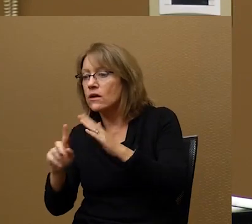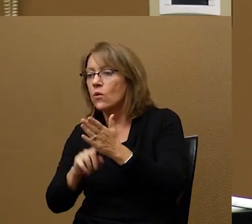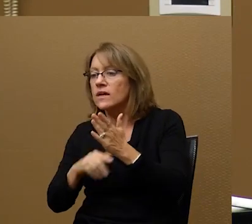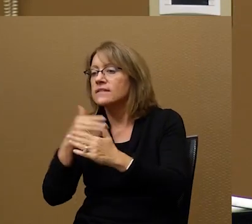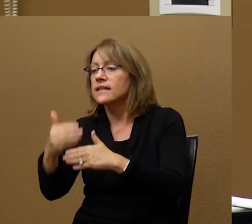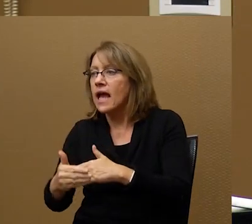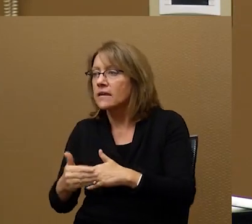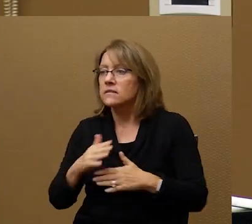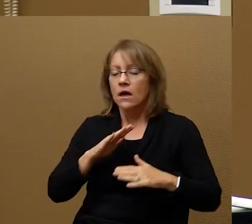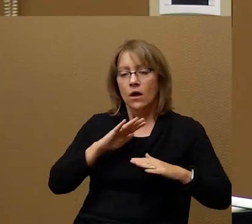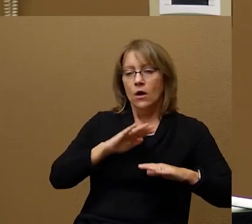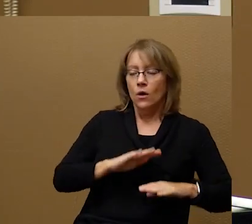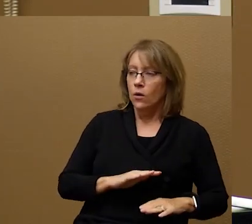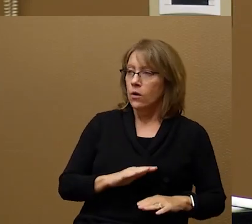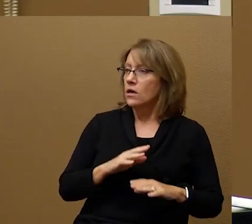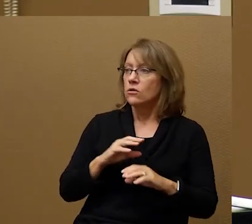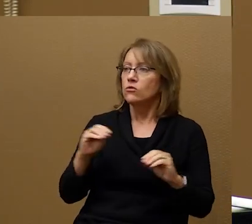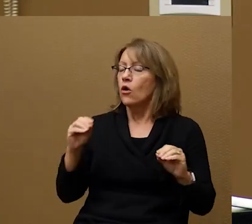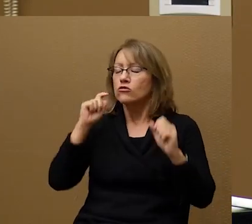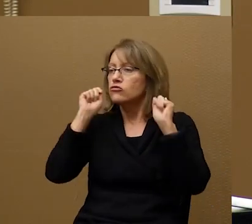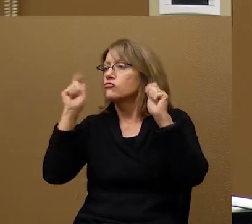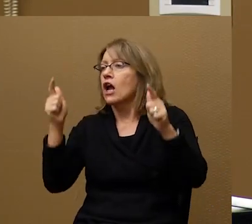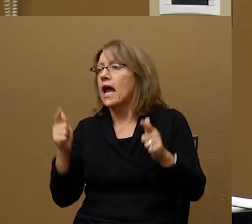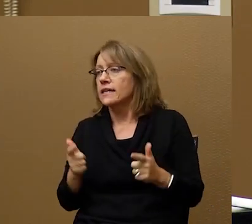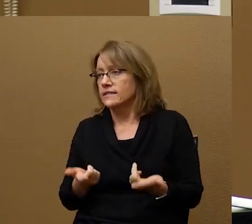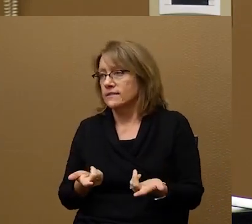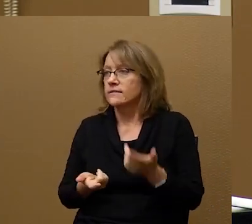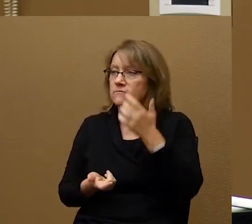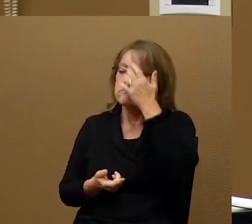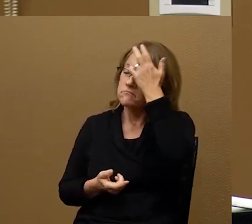do. There's no surprises.